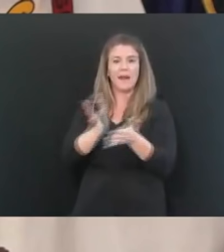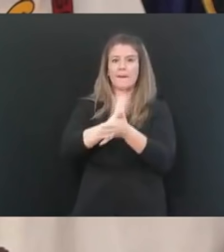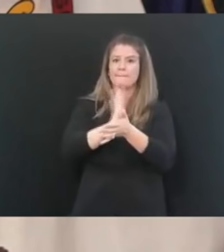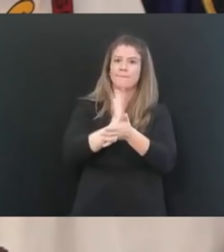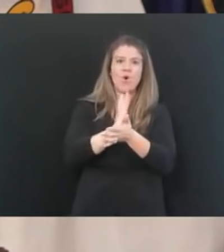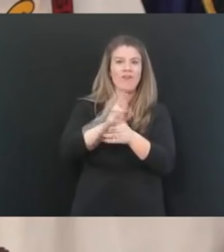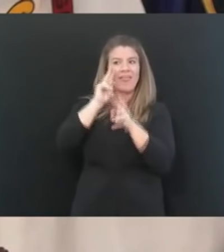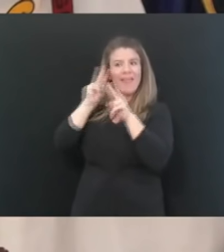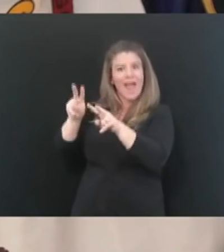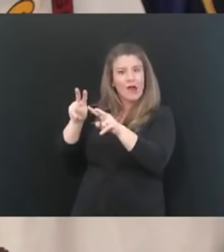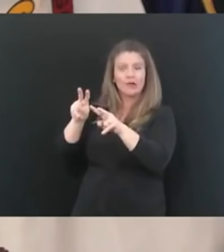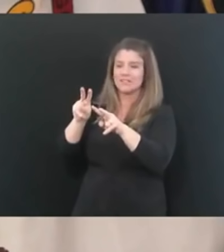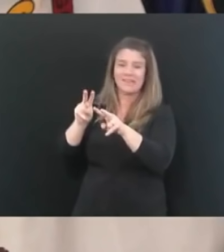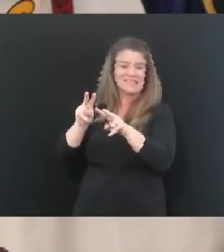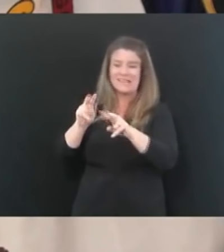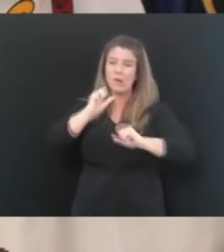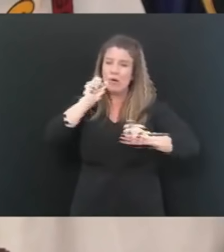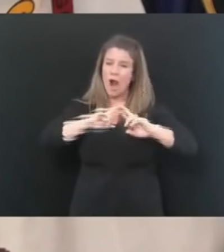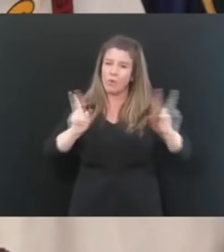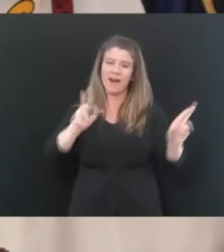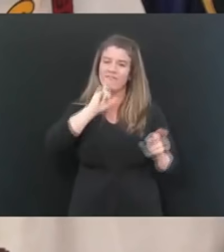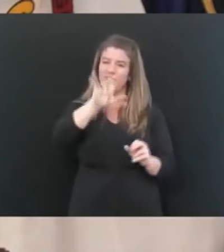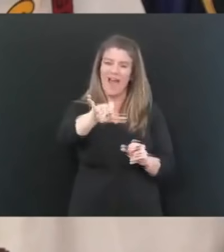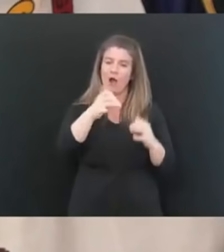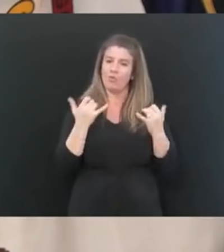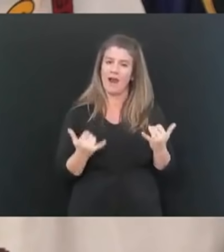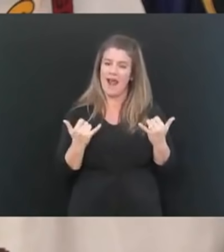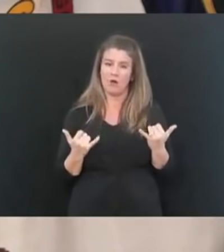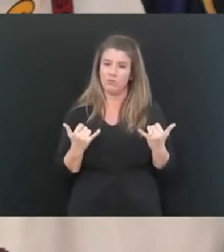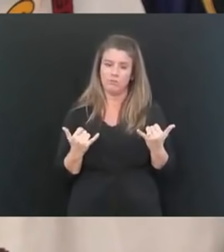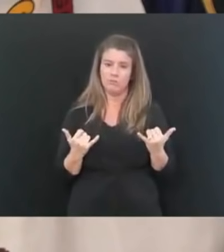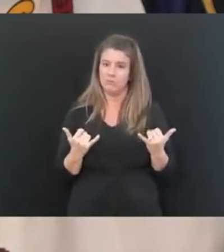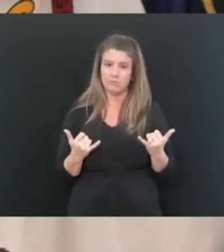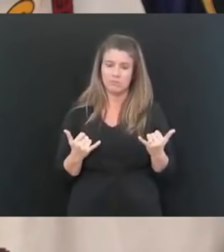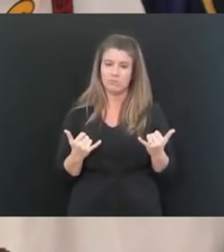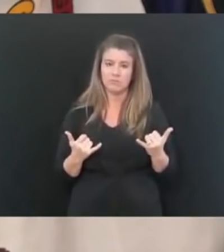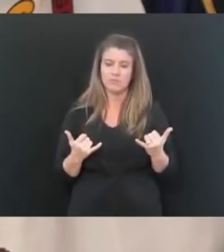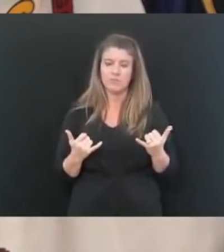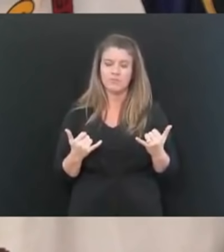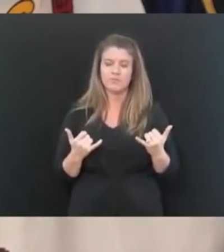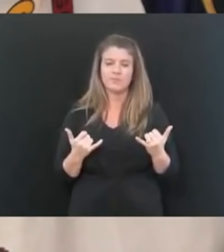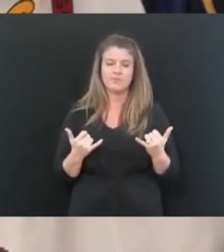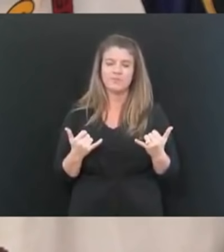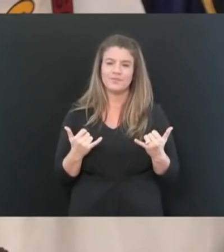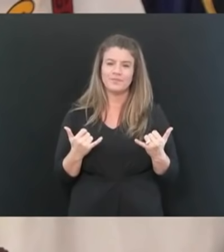theaters. We're not ready to move on that as of this time.